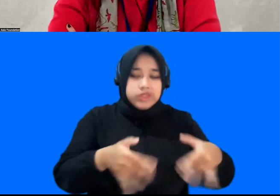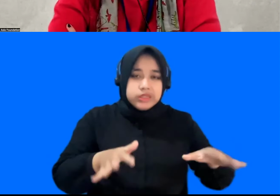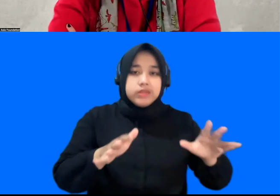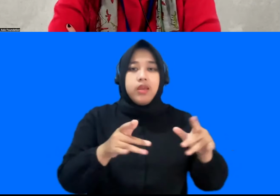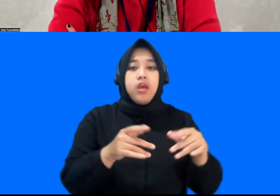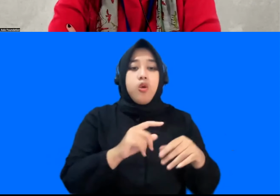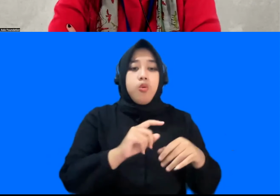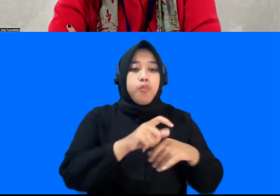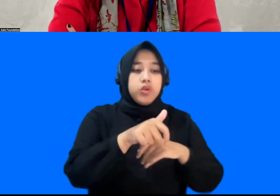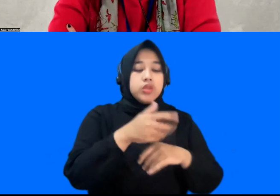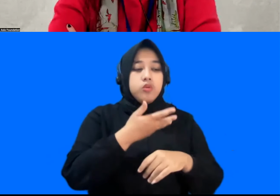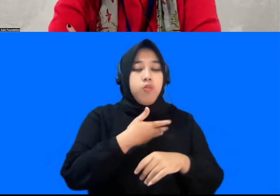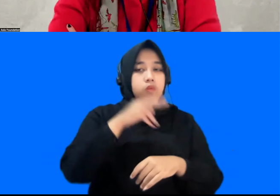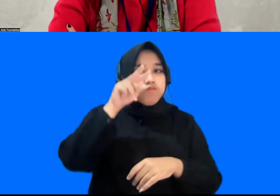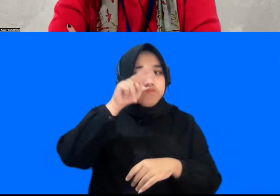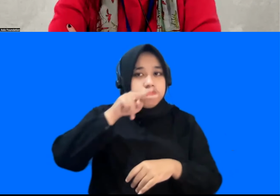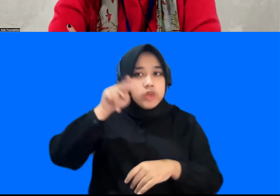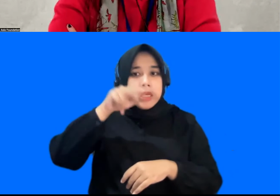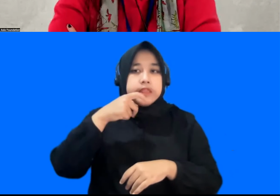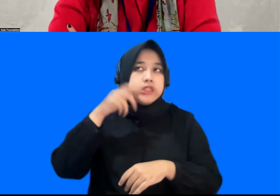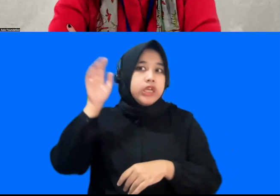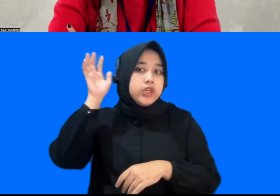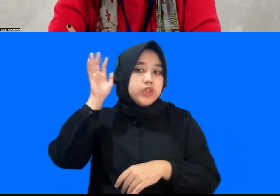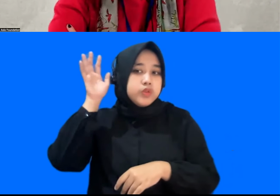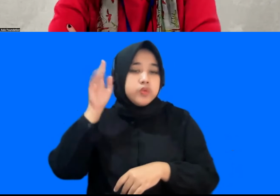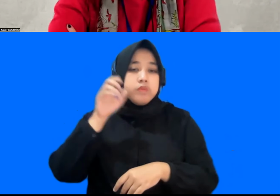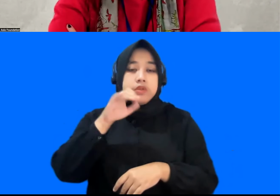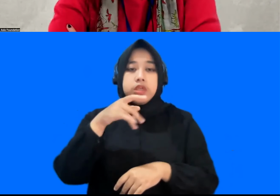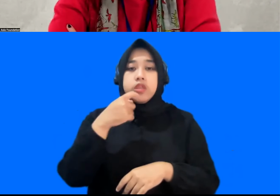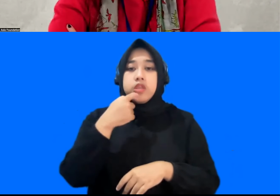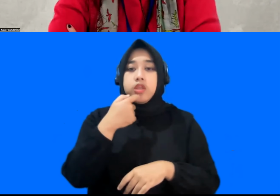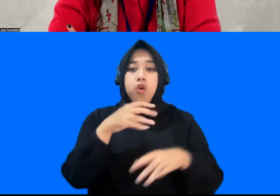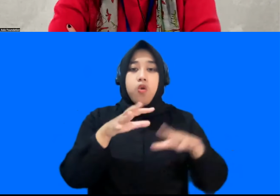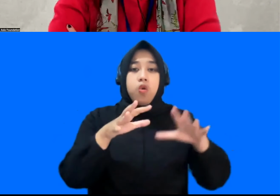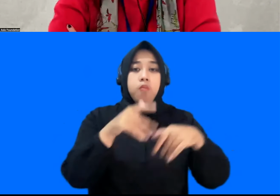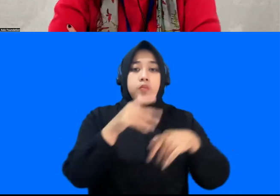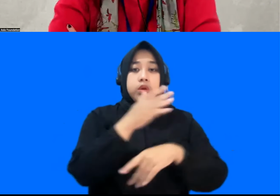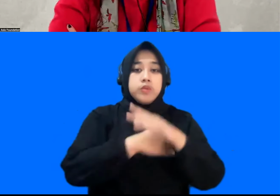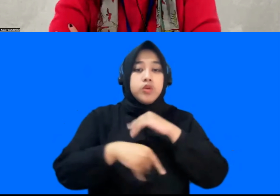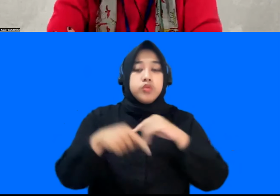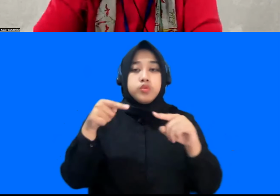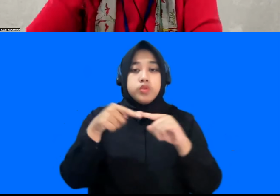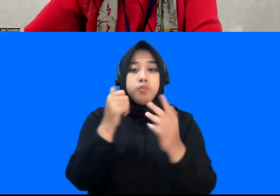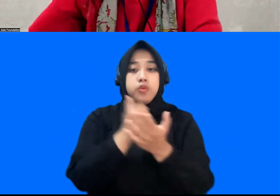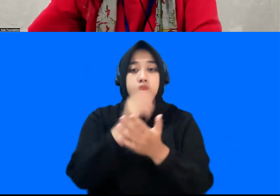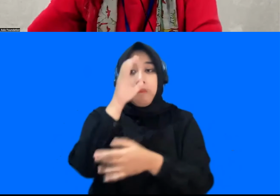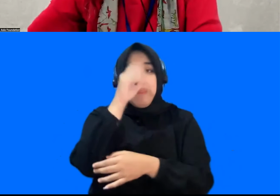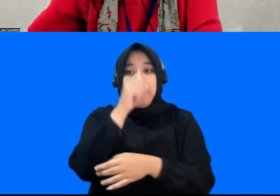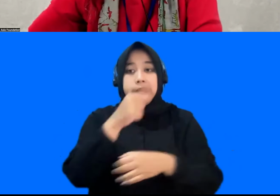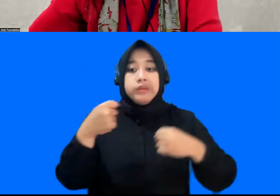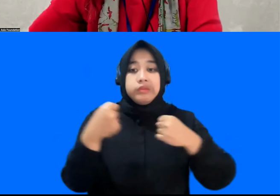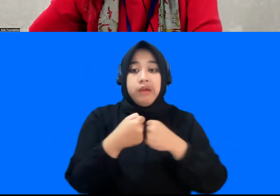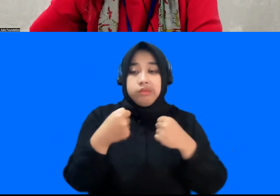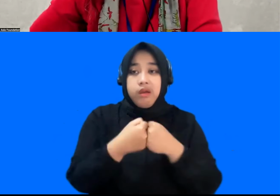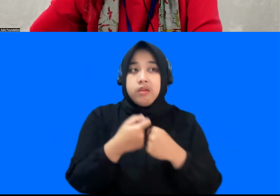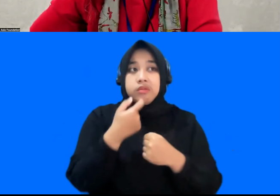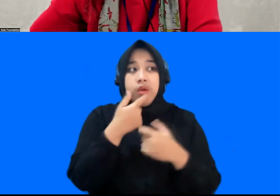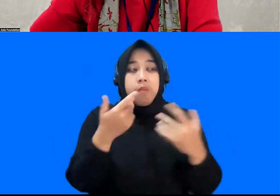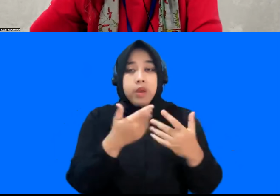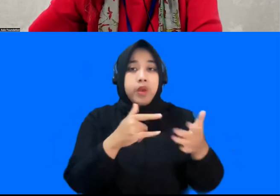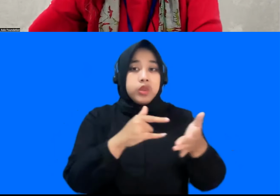to the persons with disabilities, to understand their challenges and how the technology would fit into them, you know, whether